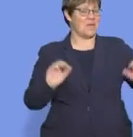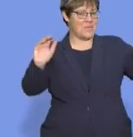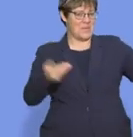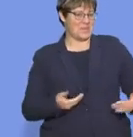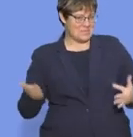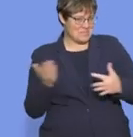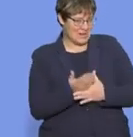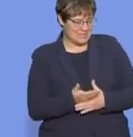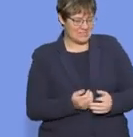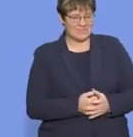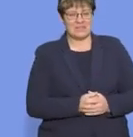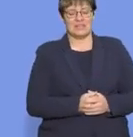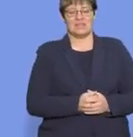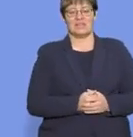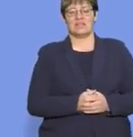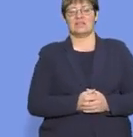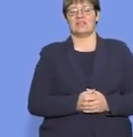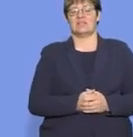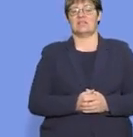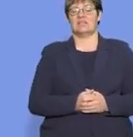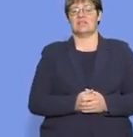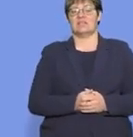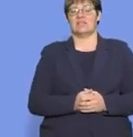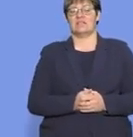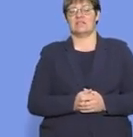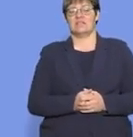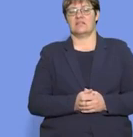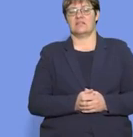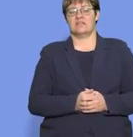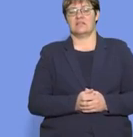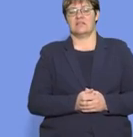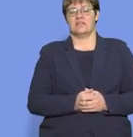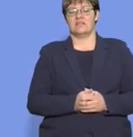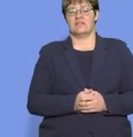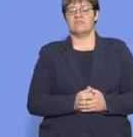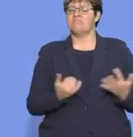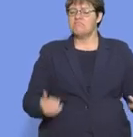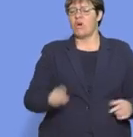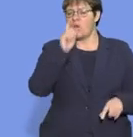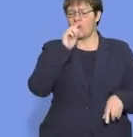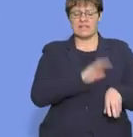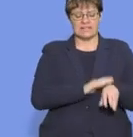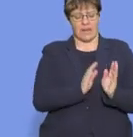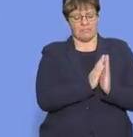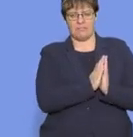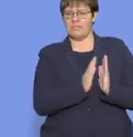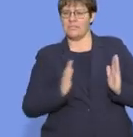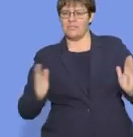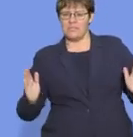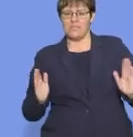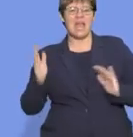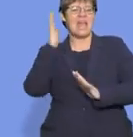Welcome back from your break. We are going to have a look at a timeline which shows us